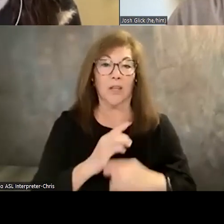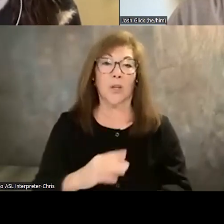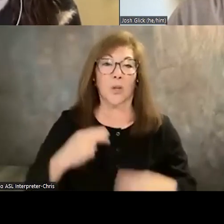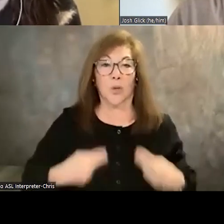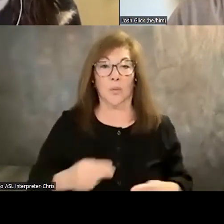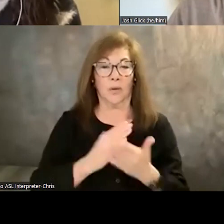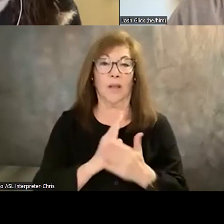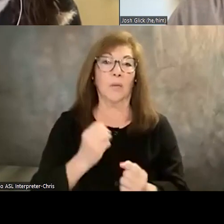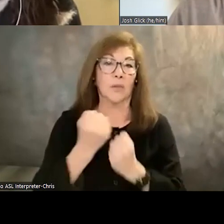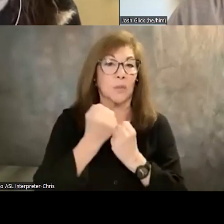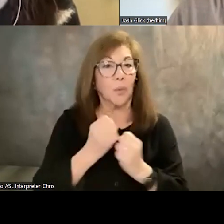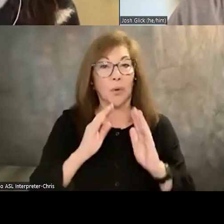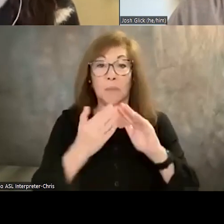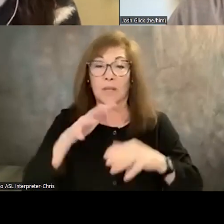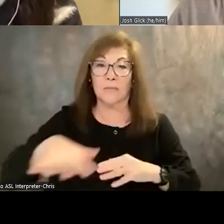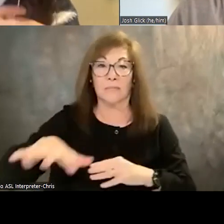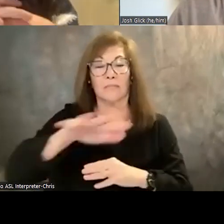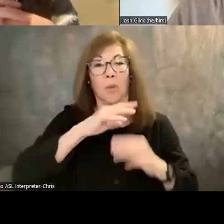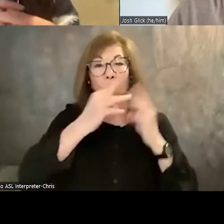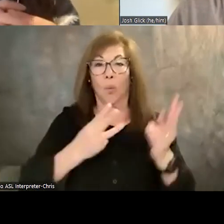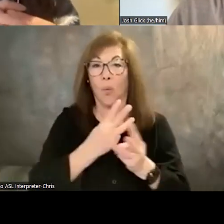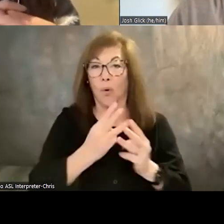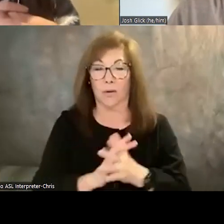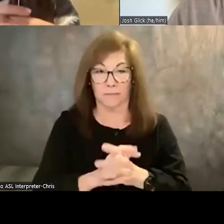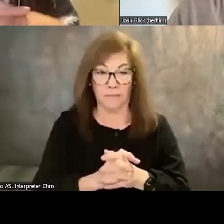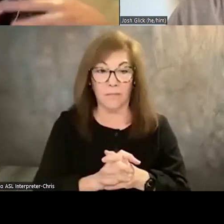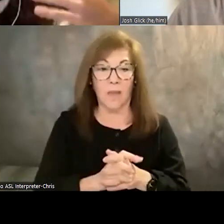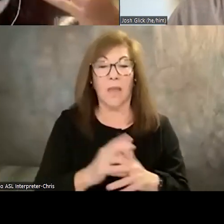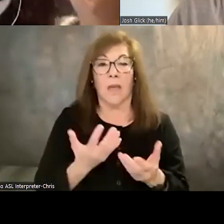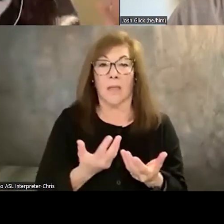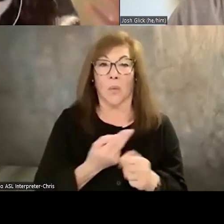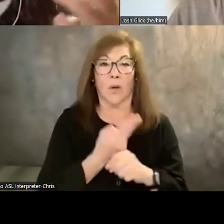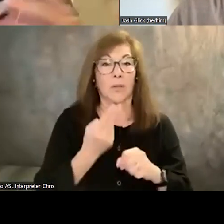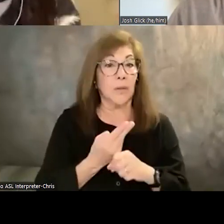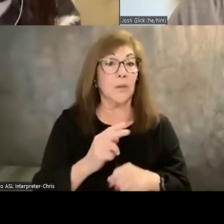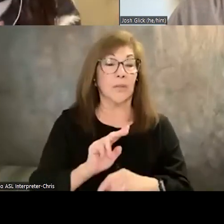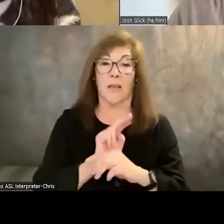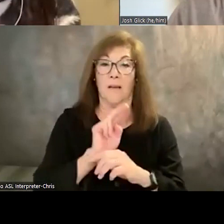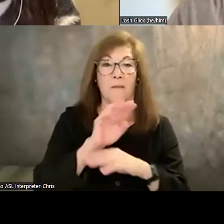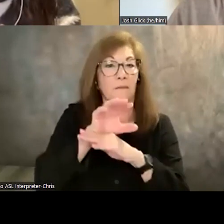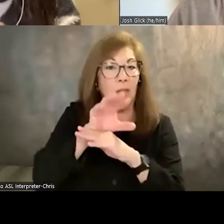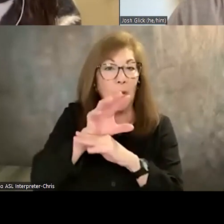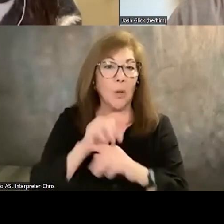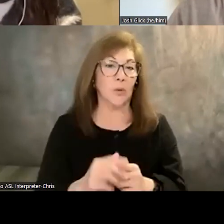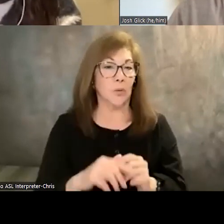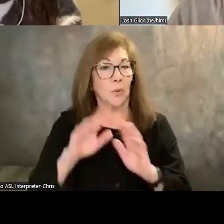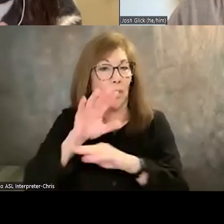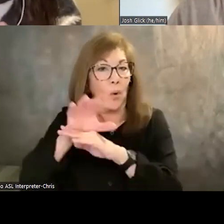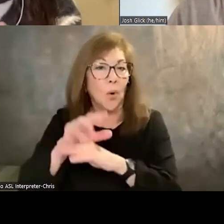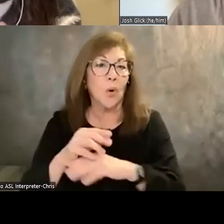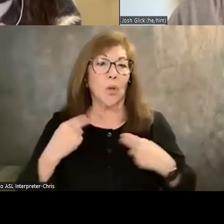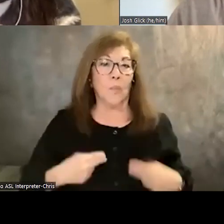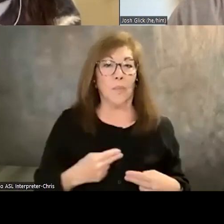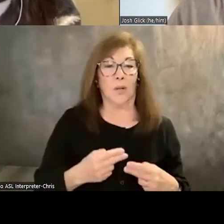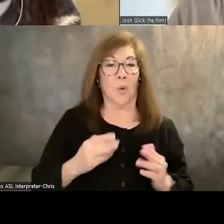support communities around the globe that want to use video to record human rights abuses